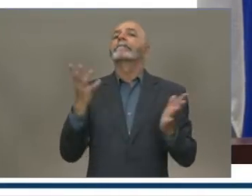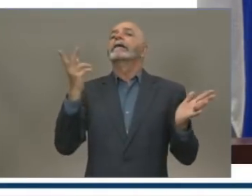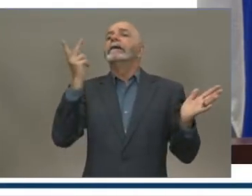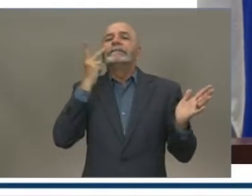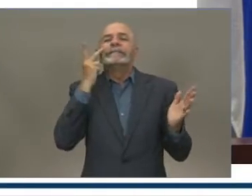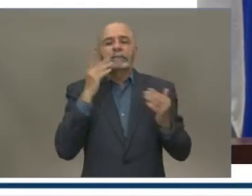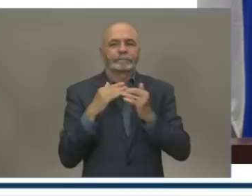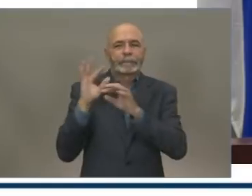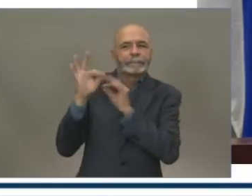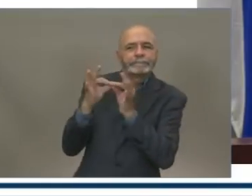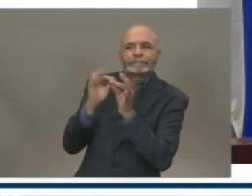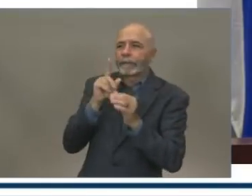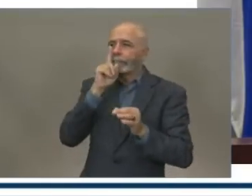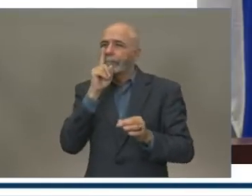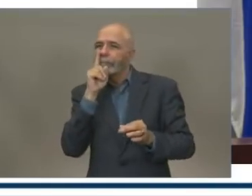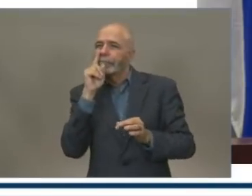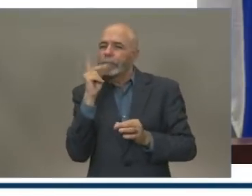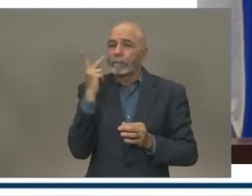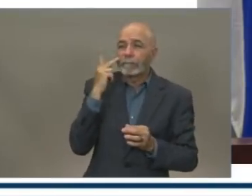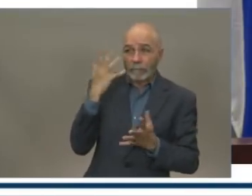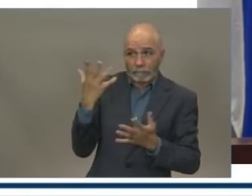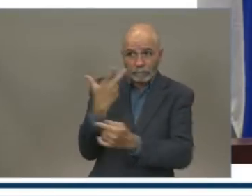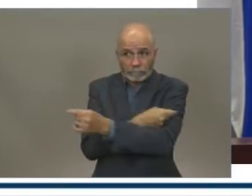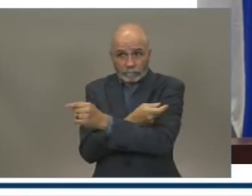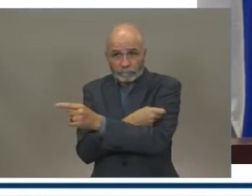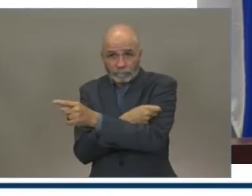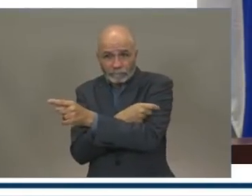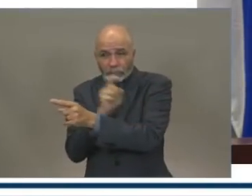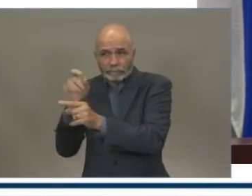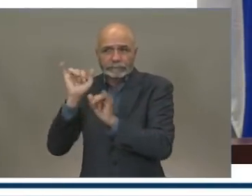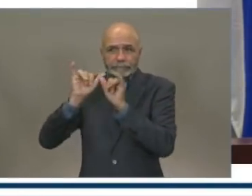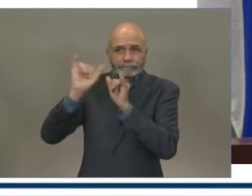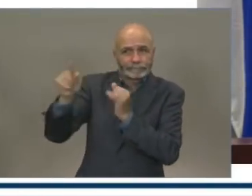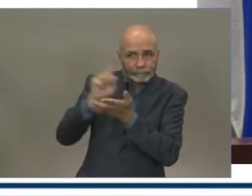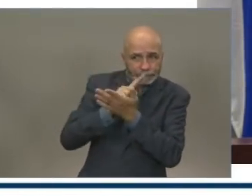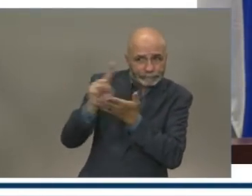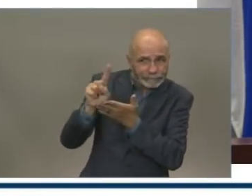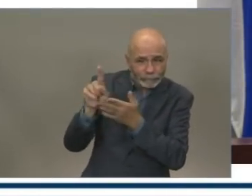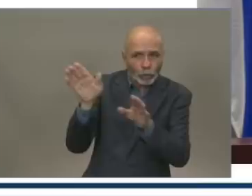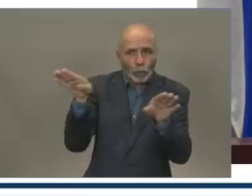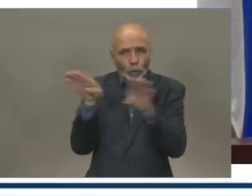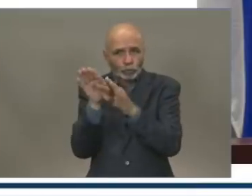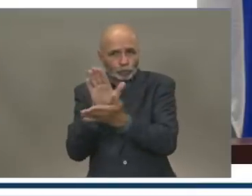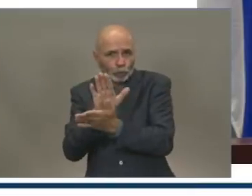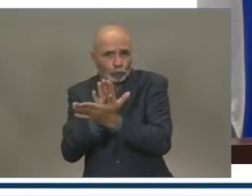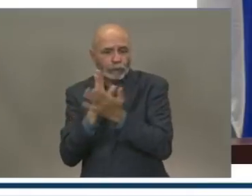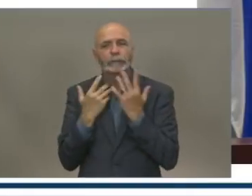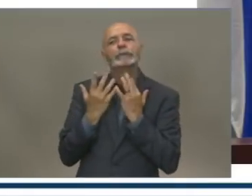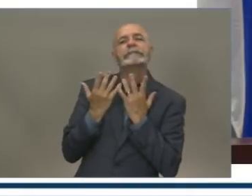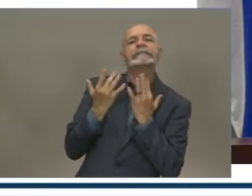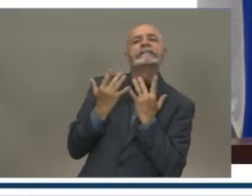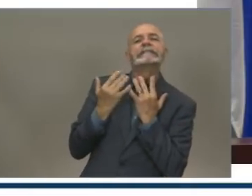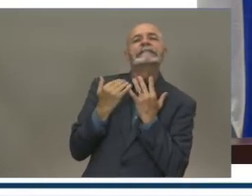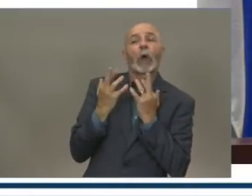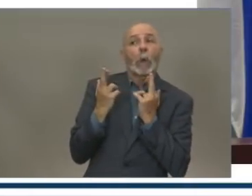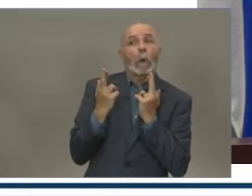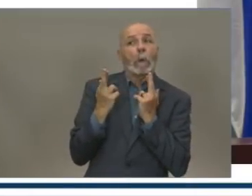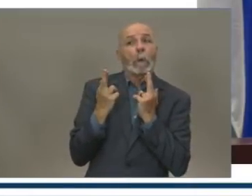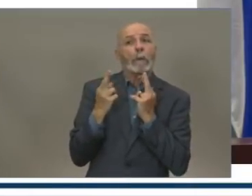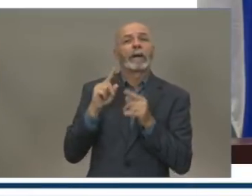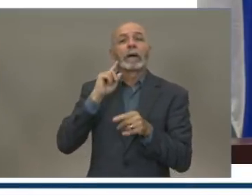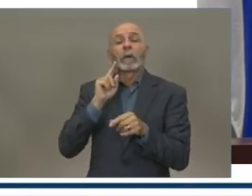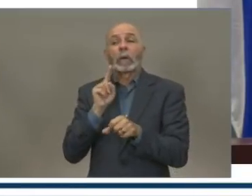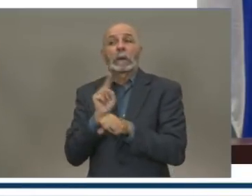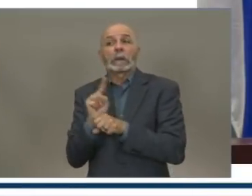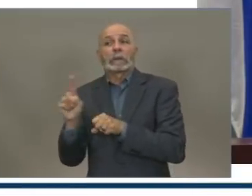testing and vaccination over the week while the school is closed. And then we'll look to reopen that. Hopefully it'll be a week, but we'll have to